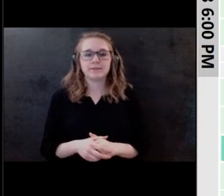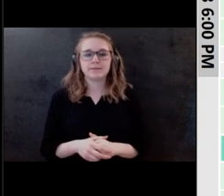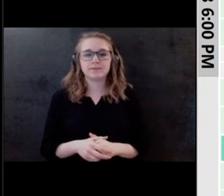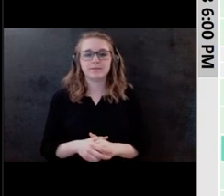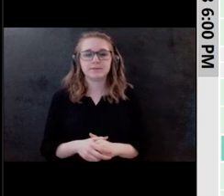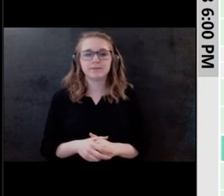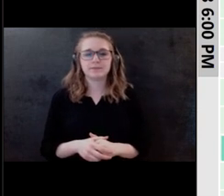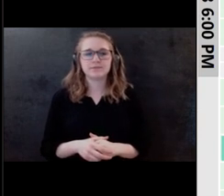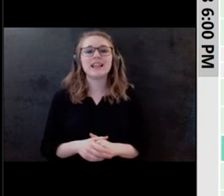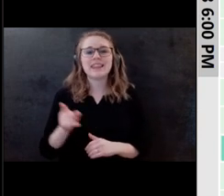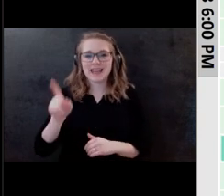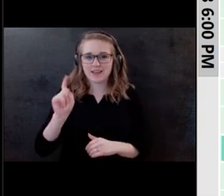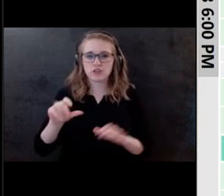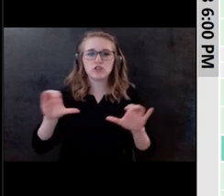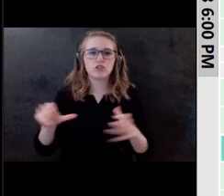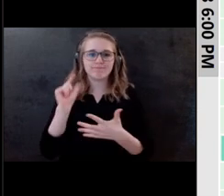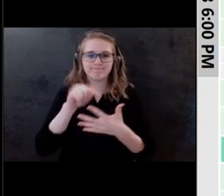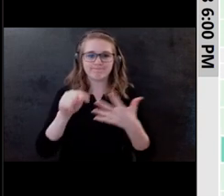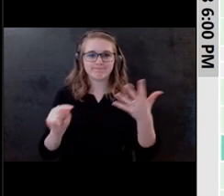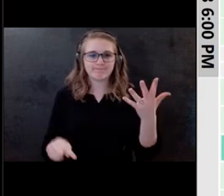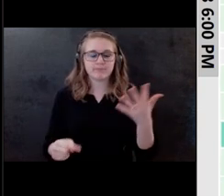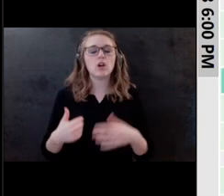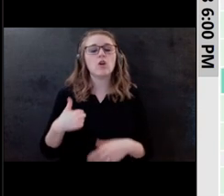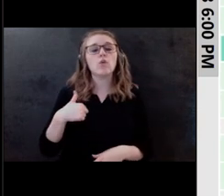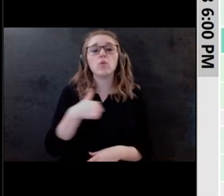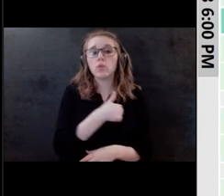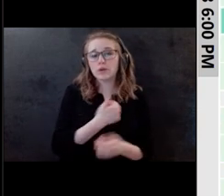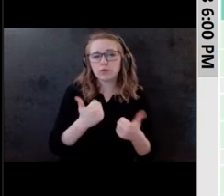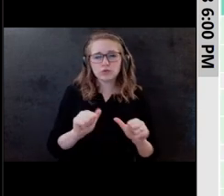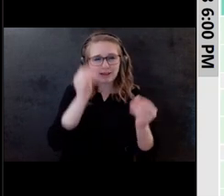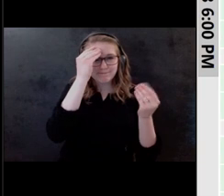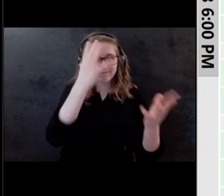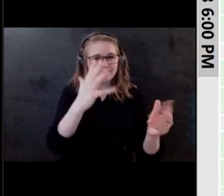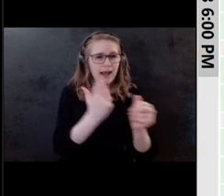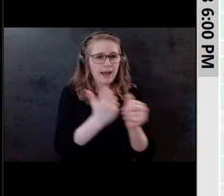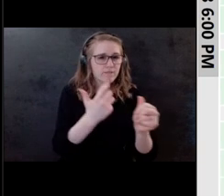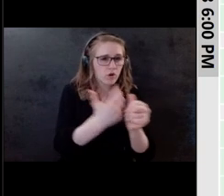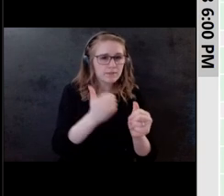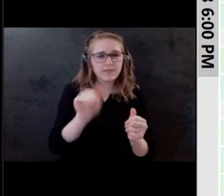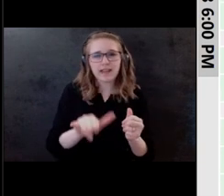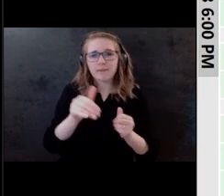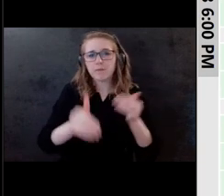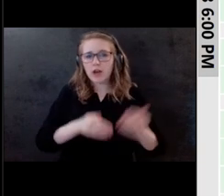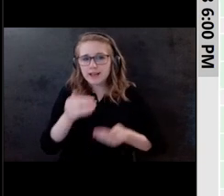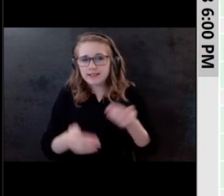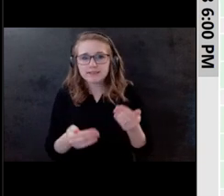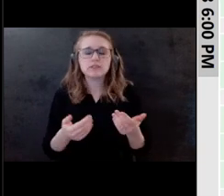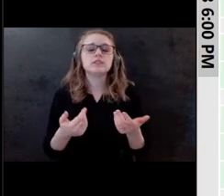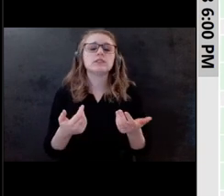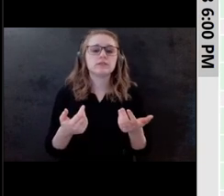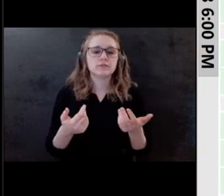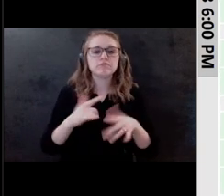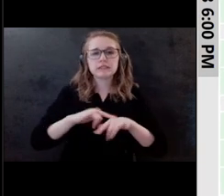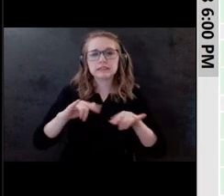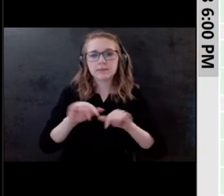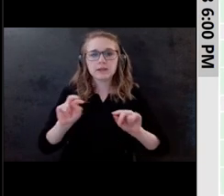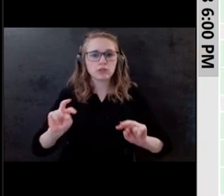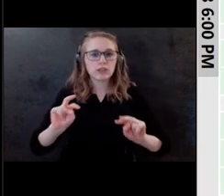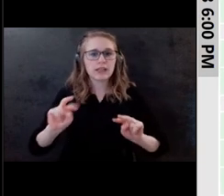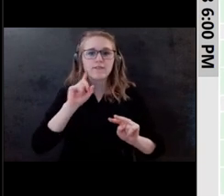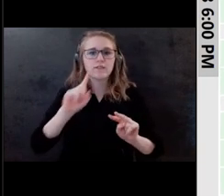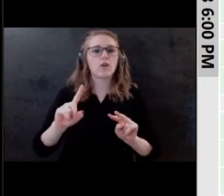They'll have to do their due diligence throughout, but we will try to keep you informed of the process as we look for